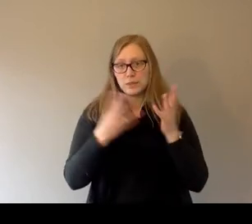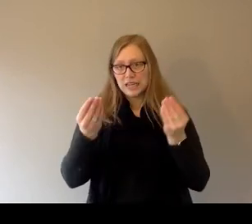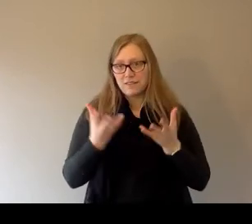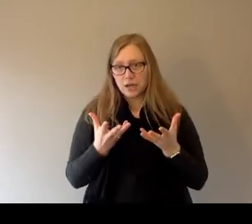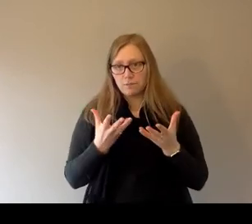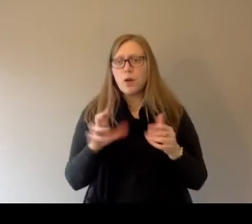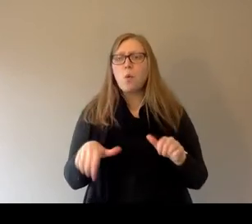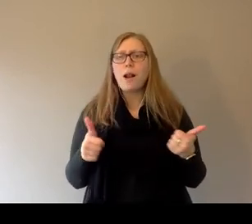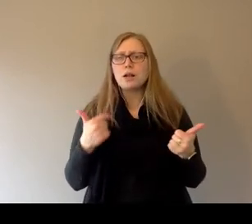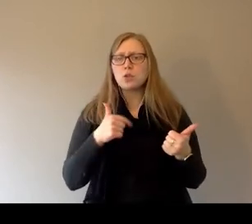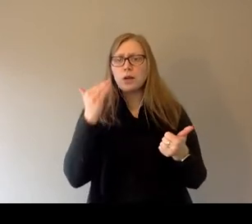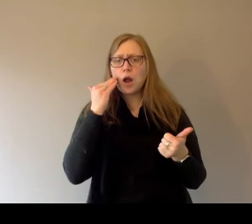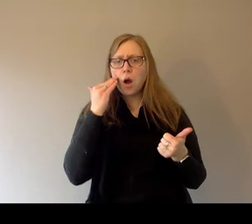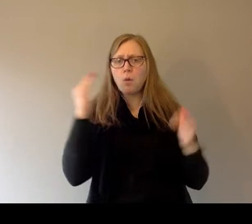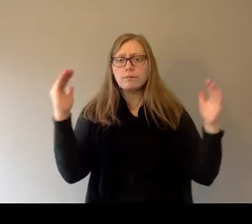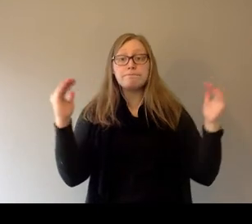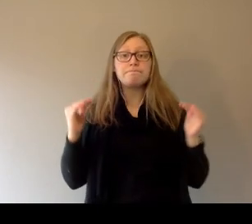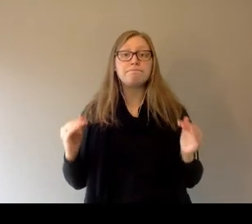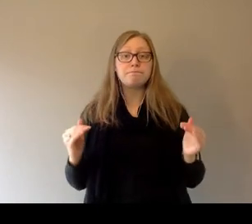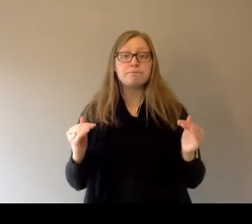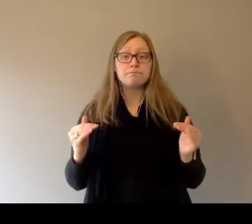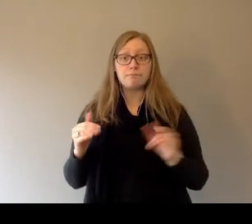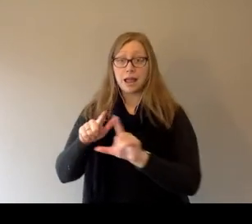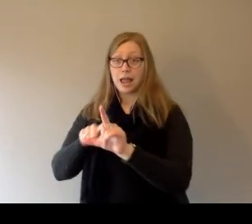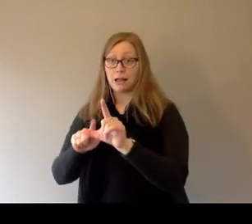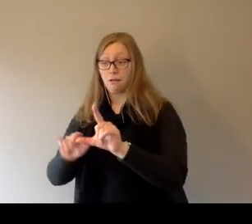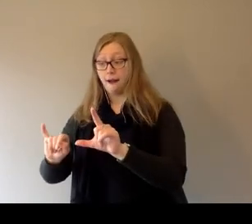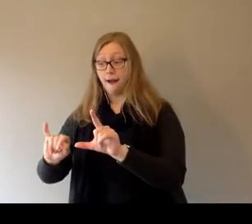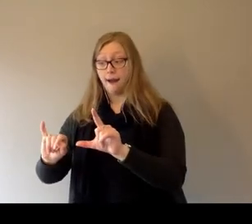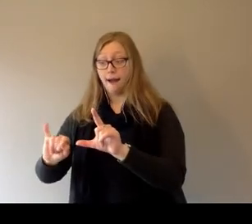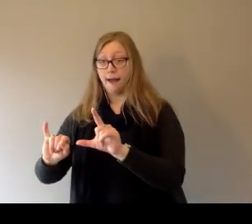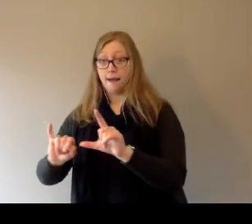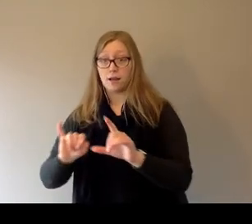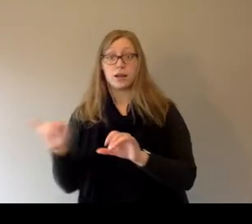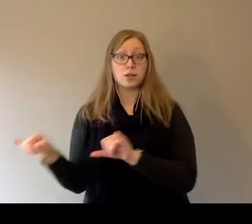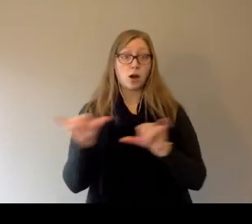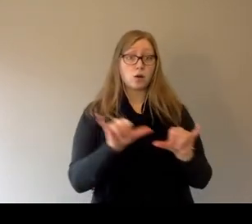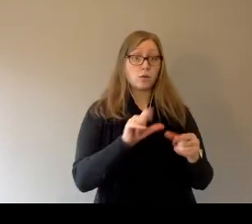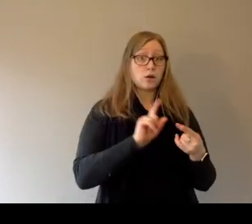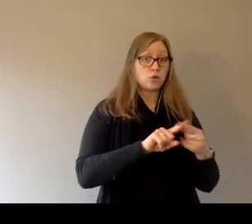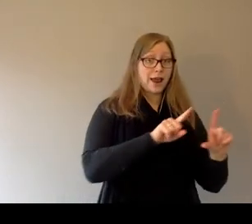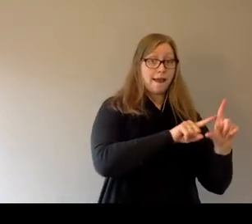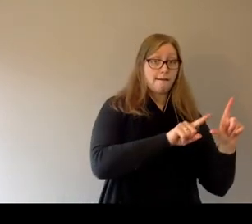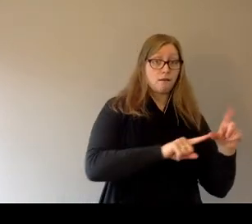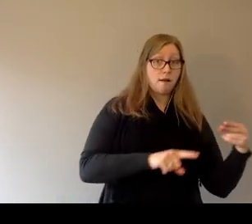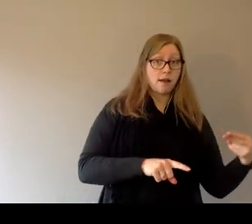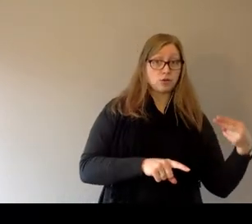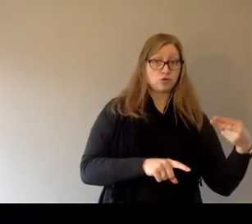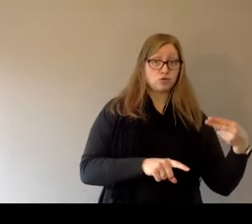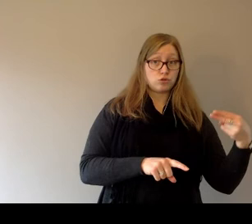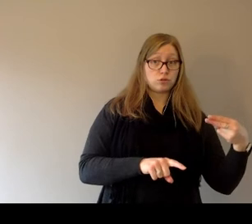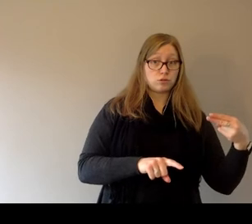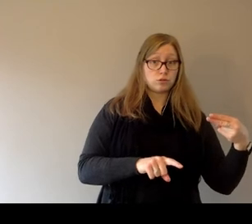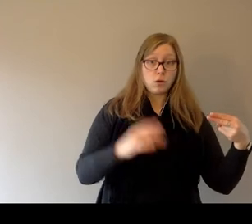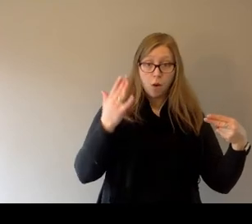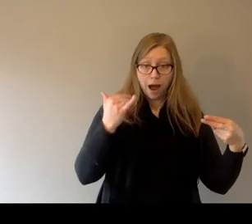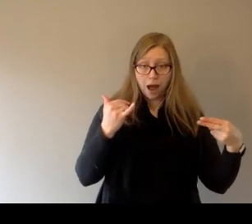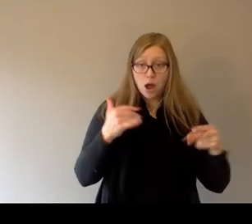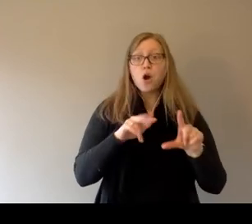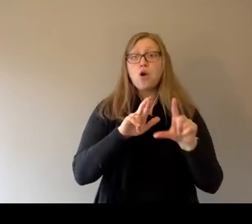we know that angle I is congruent to angle H. Why? Because